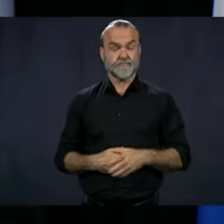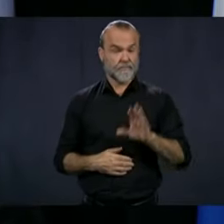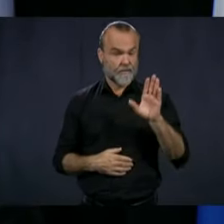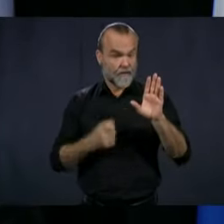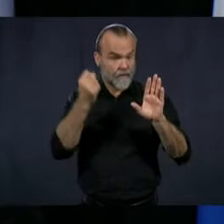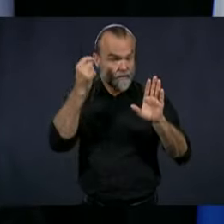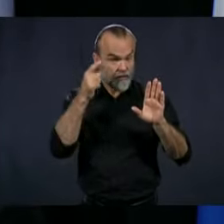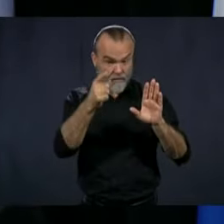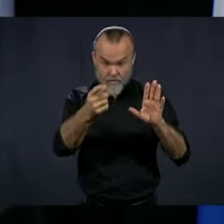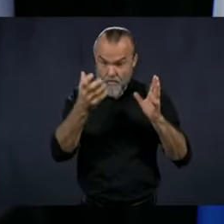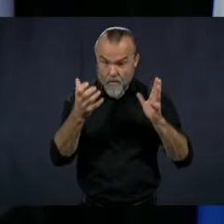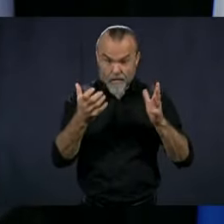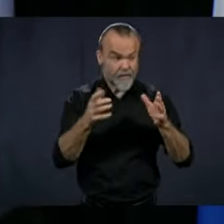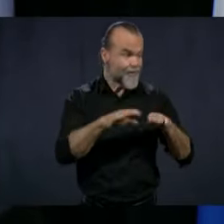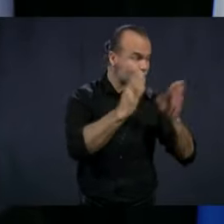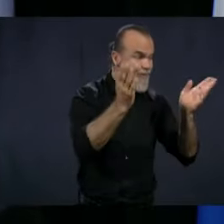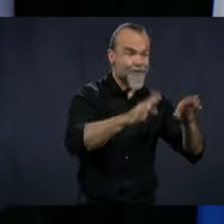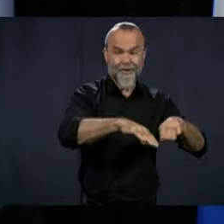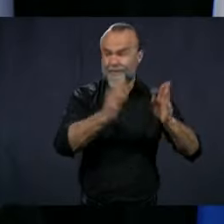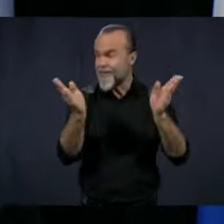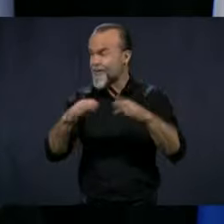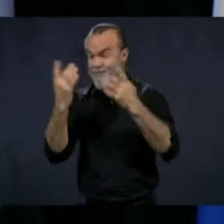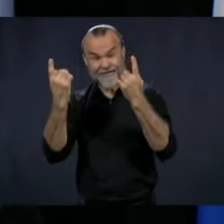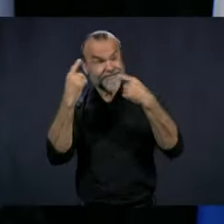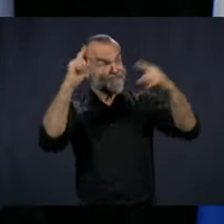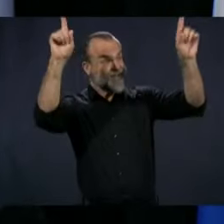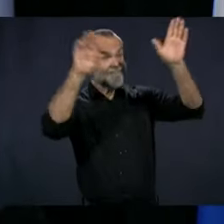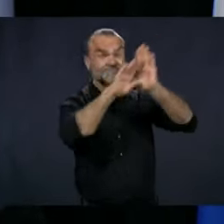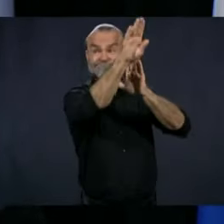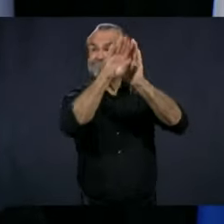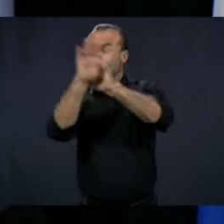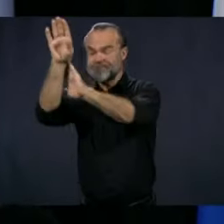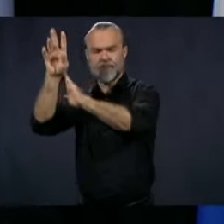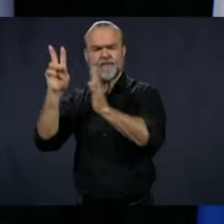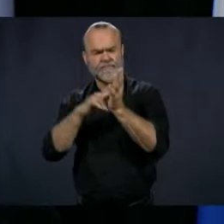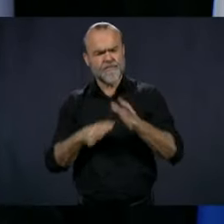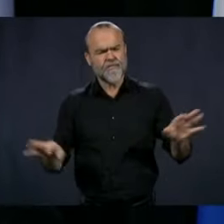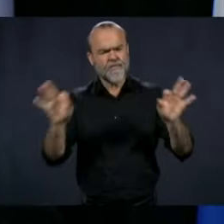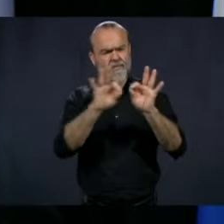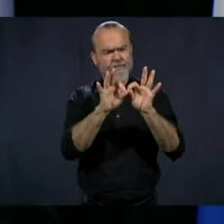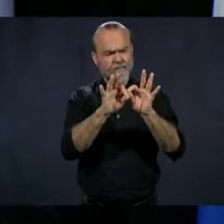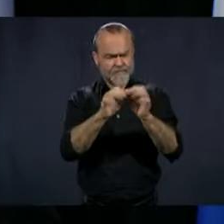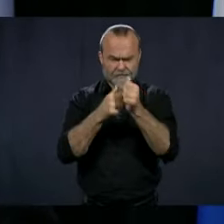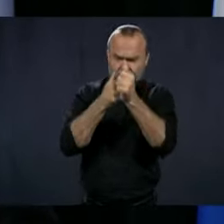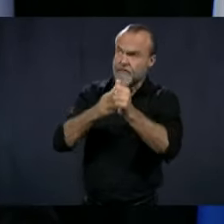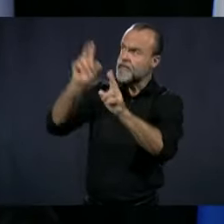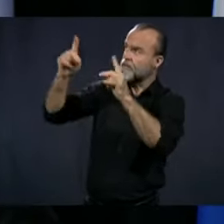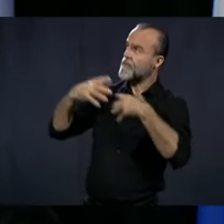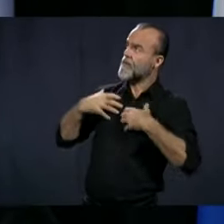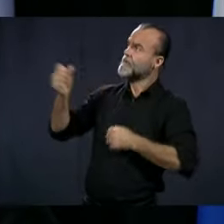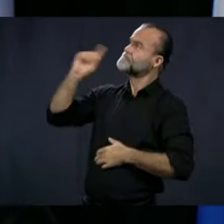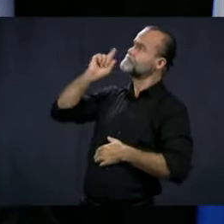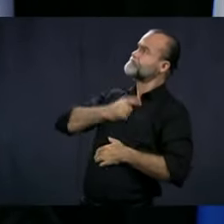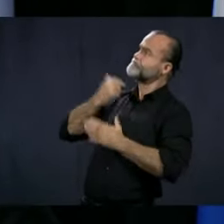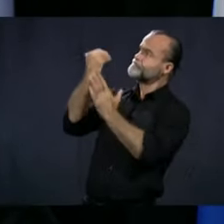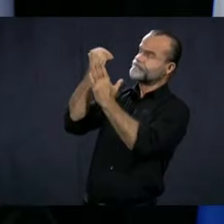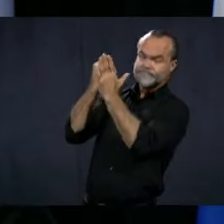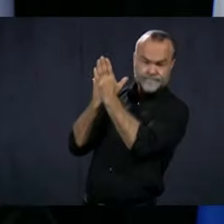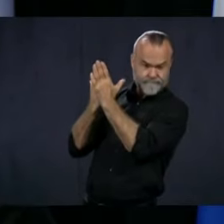want to continue the reopening to be a success, we must continue to follow the public health instruction.